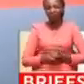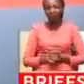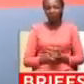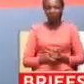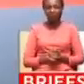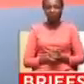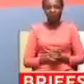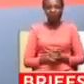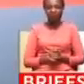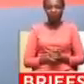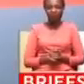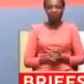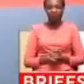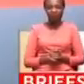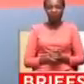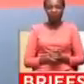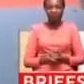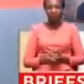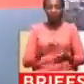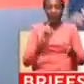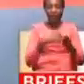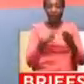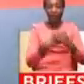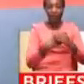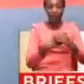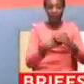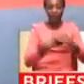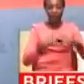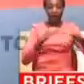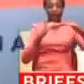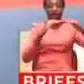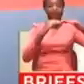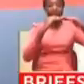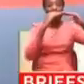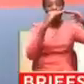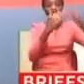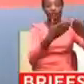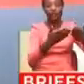then at the counter where you're supposed to pay for the items,